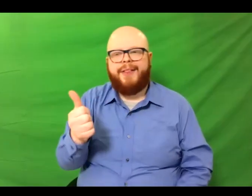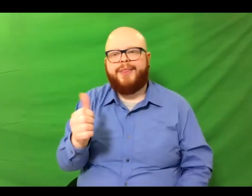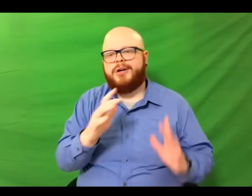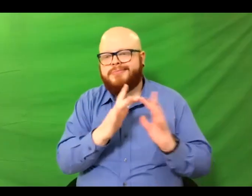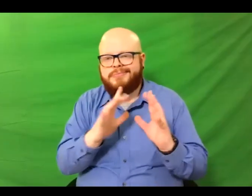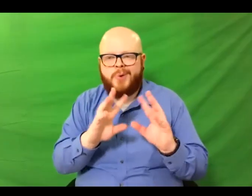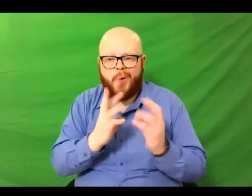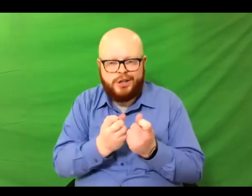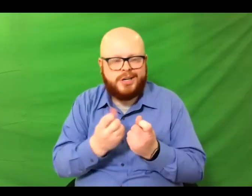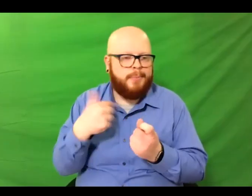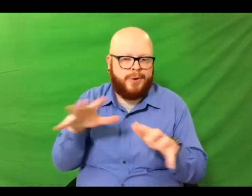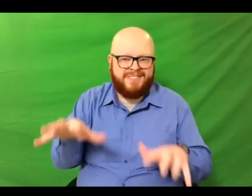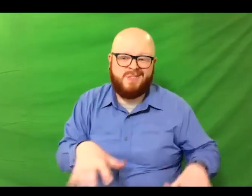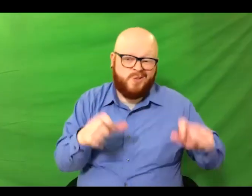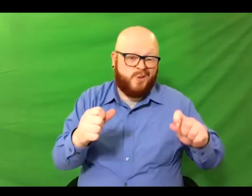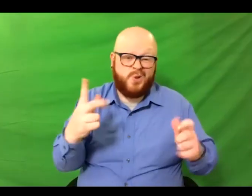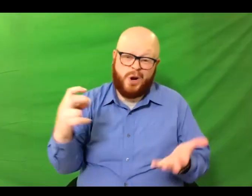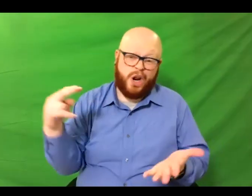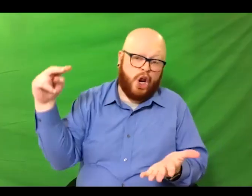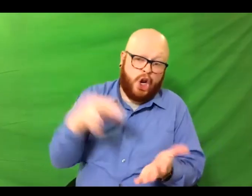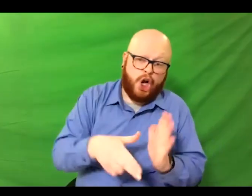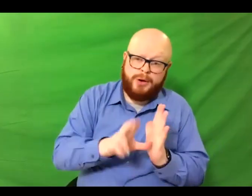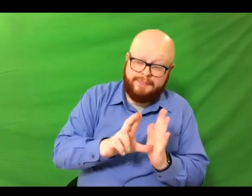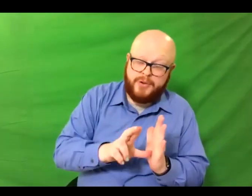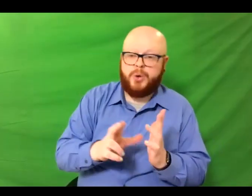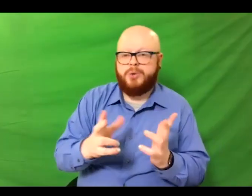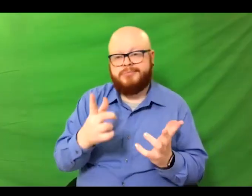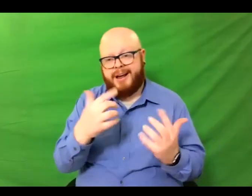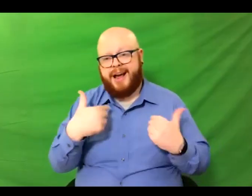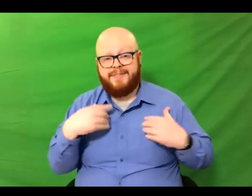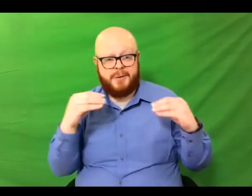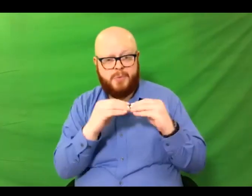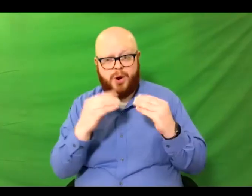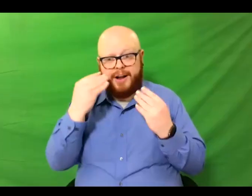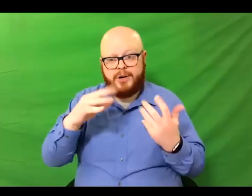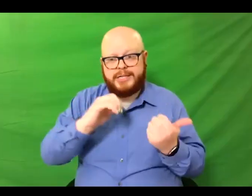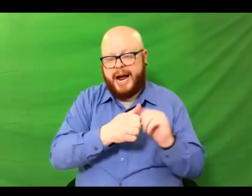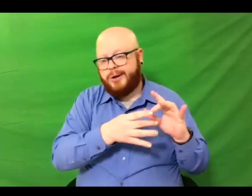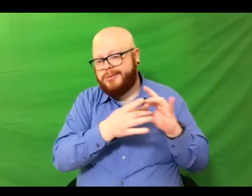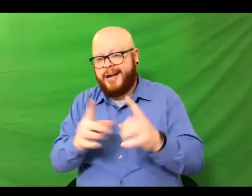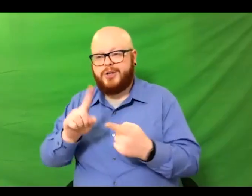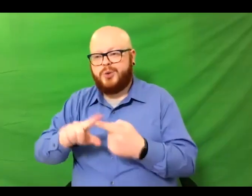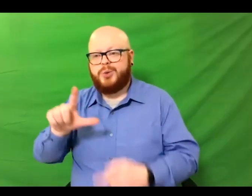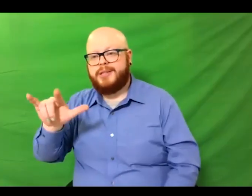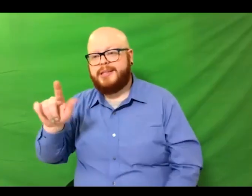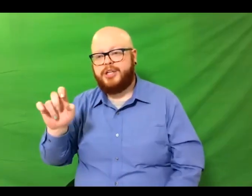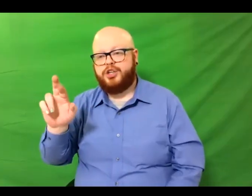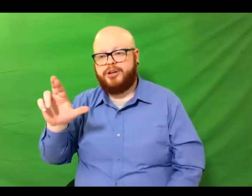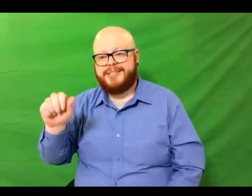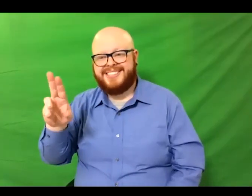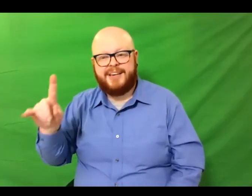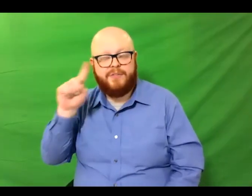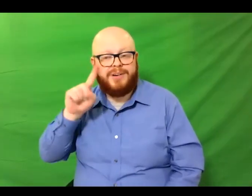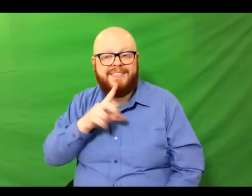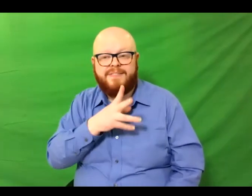more information on how we can connect to literacy for our deaf and hard of hearing students.